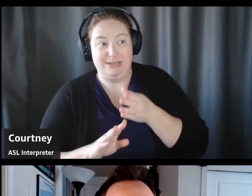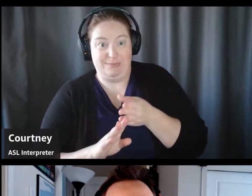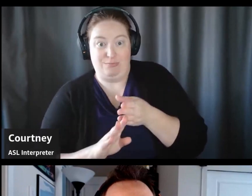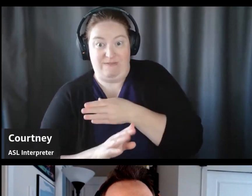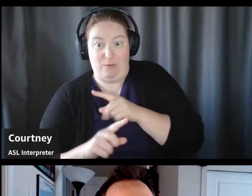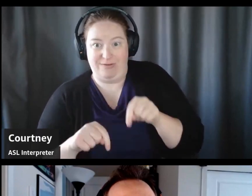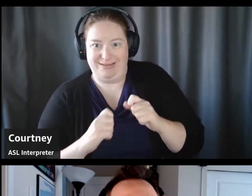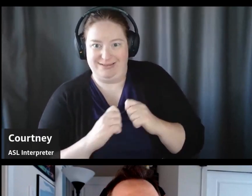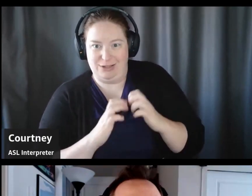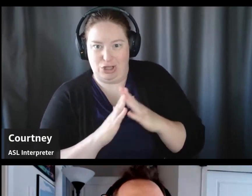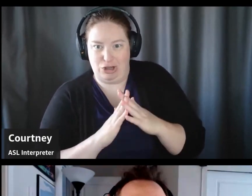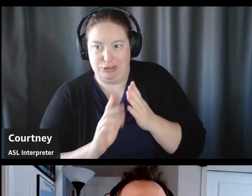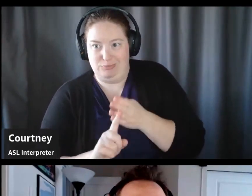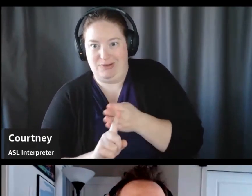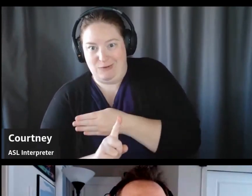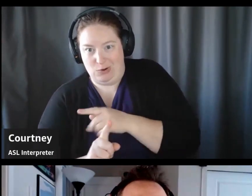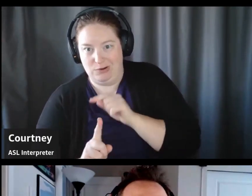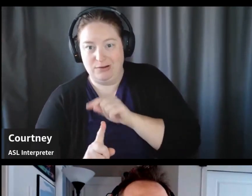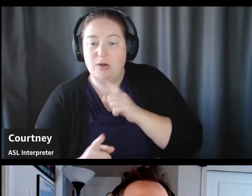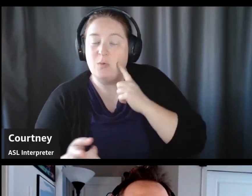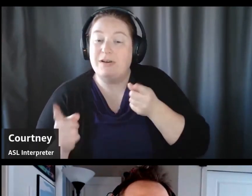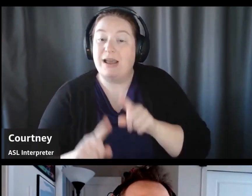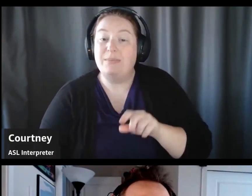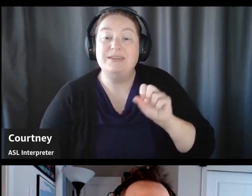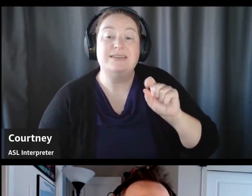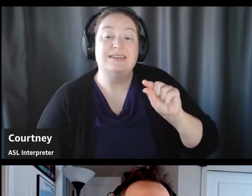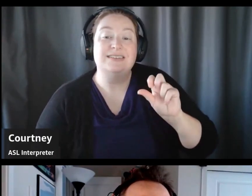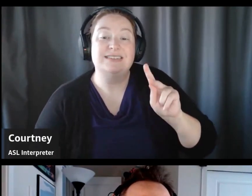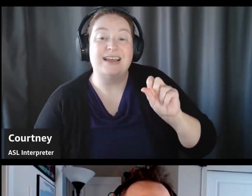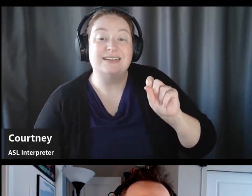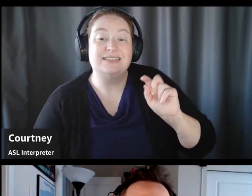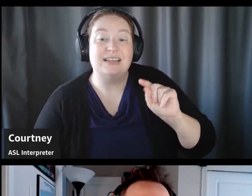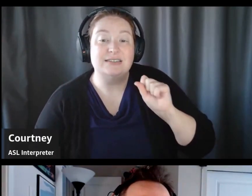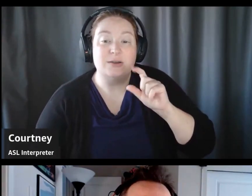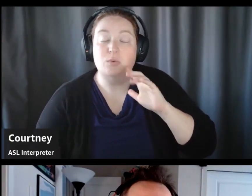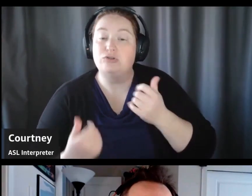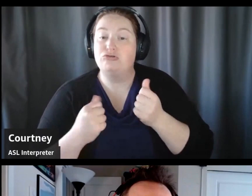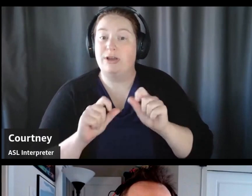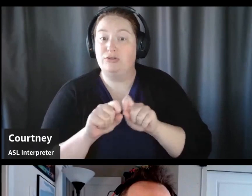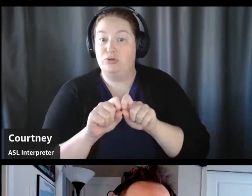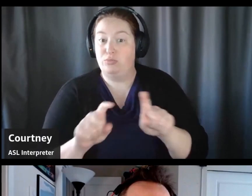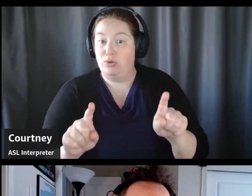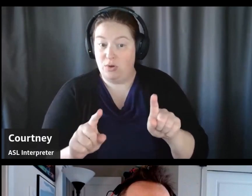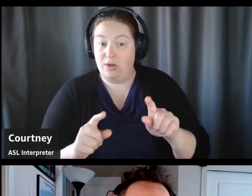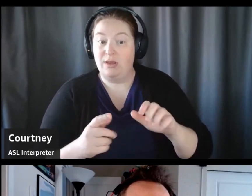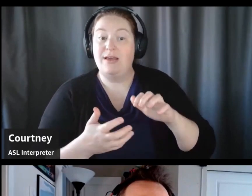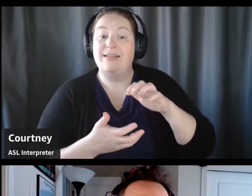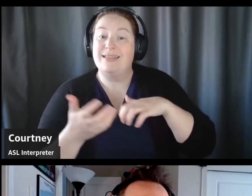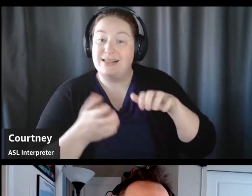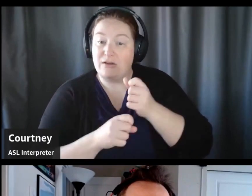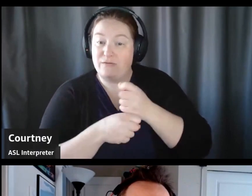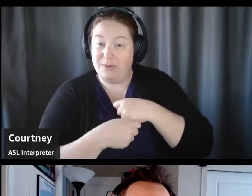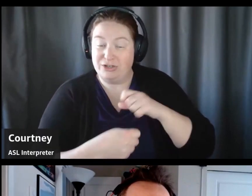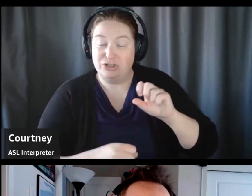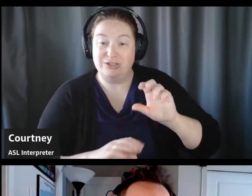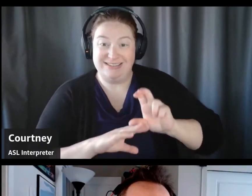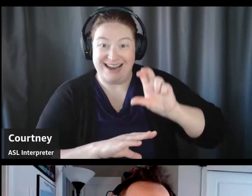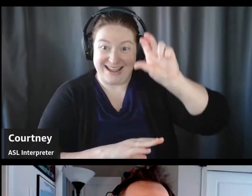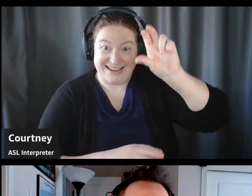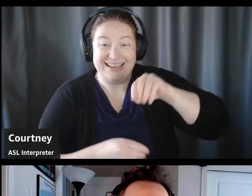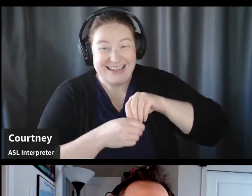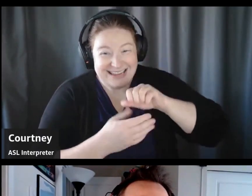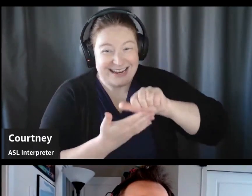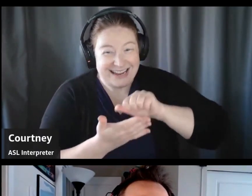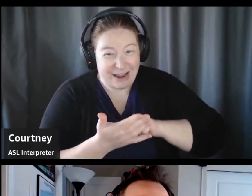launch, what used to happen is that StackSets will try to deploy that stack, the CloudFormation stack, in accounts that were suspended. So